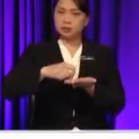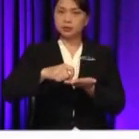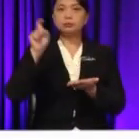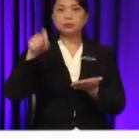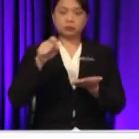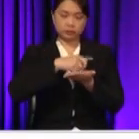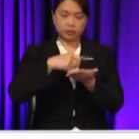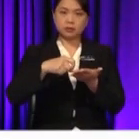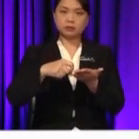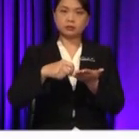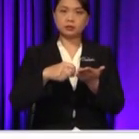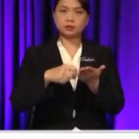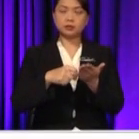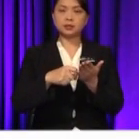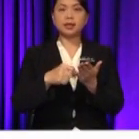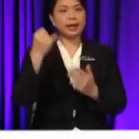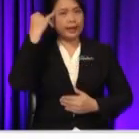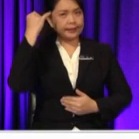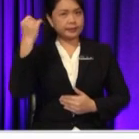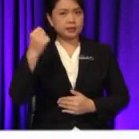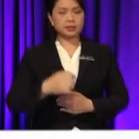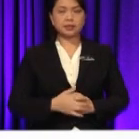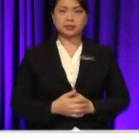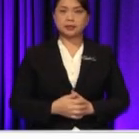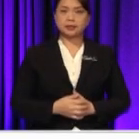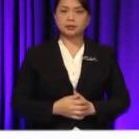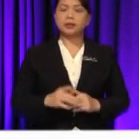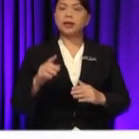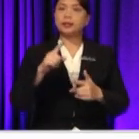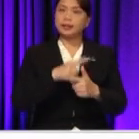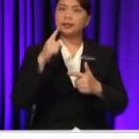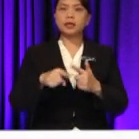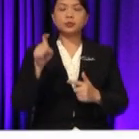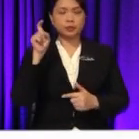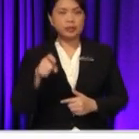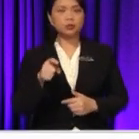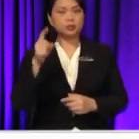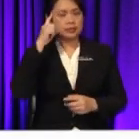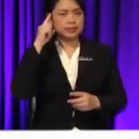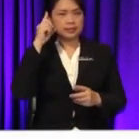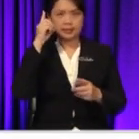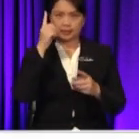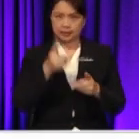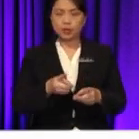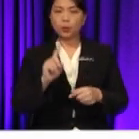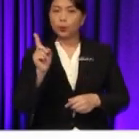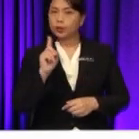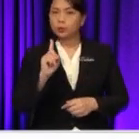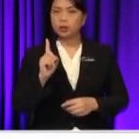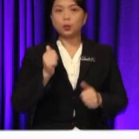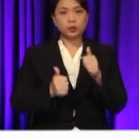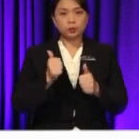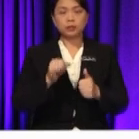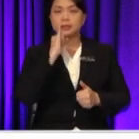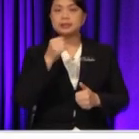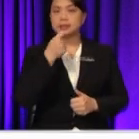we have about the task. So we are going to analyze the question later and then we are going to decide which one is the best option for us. So we have our